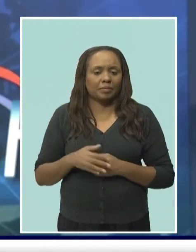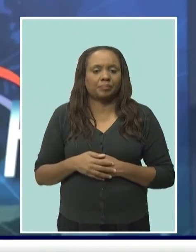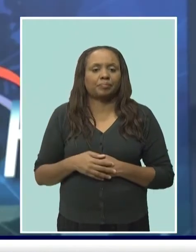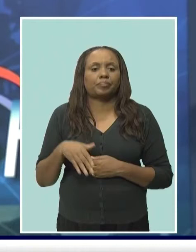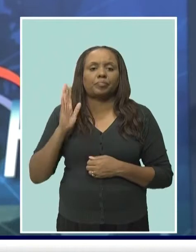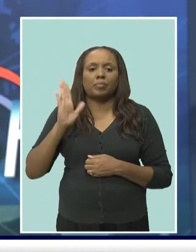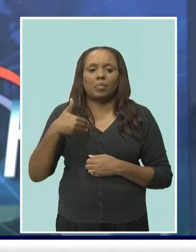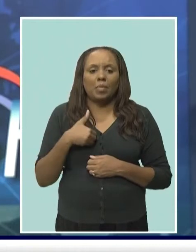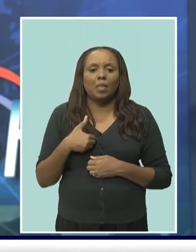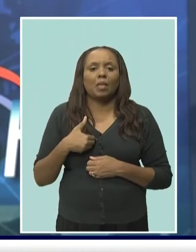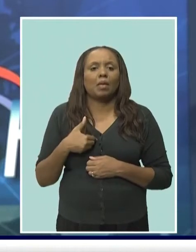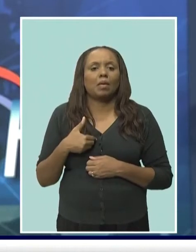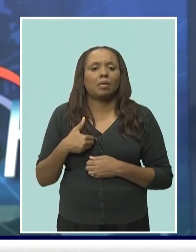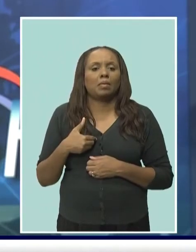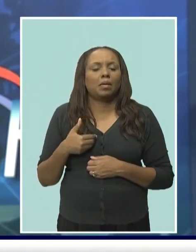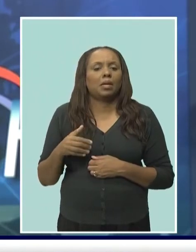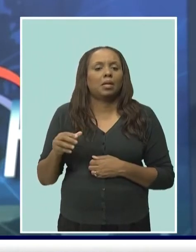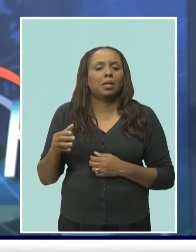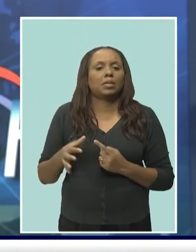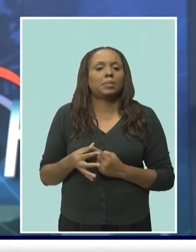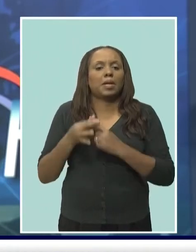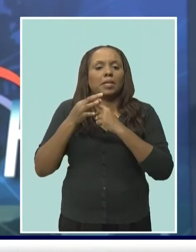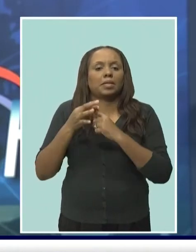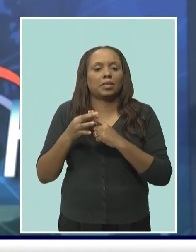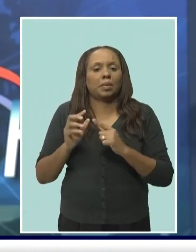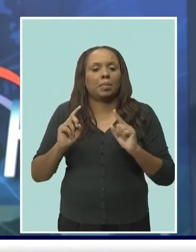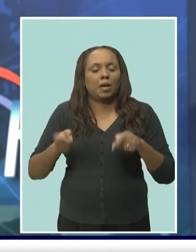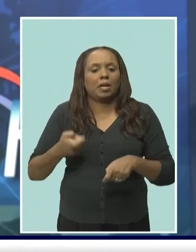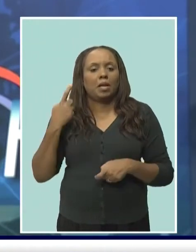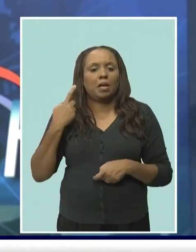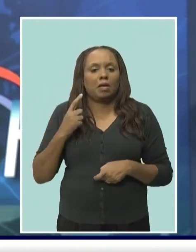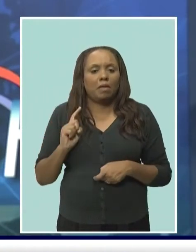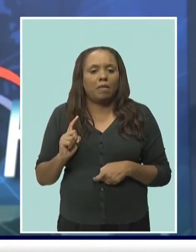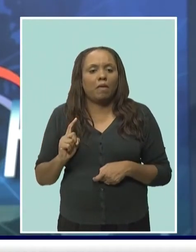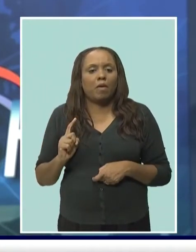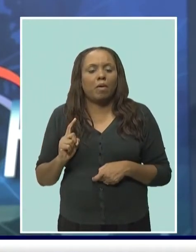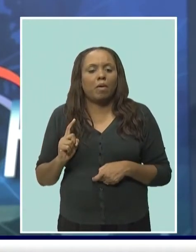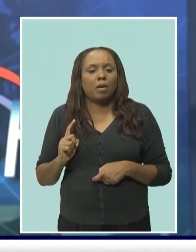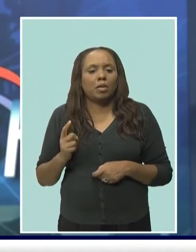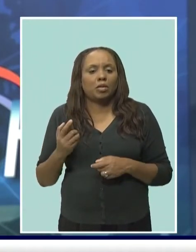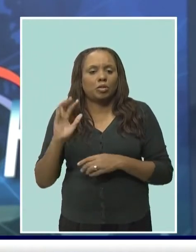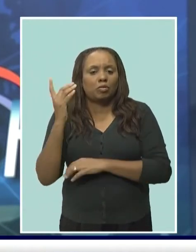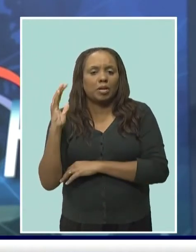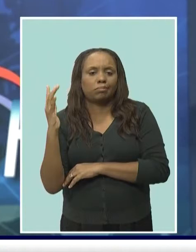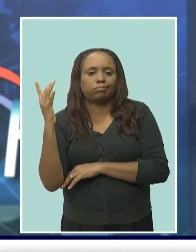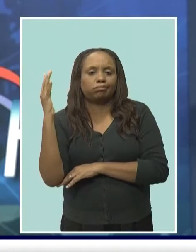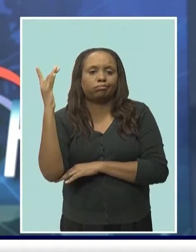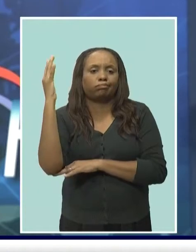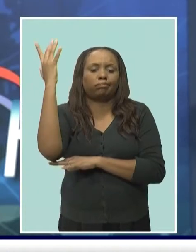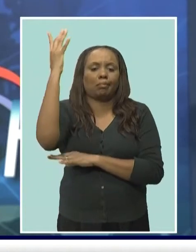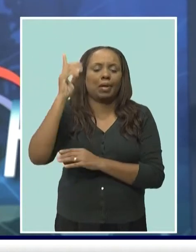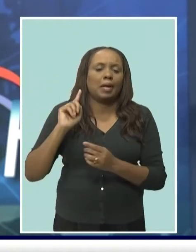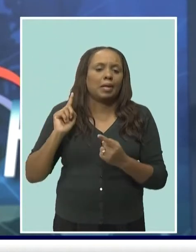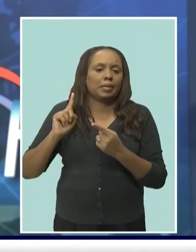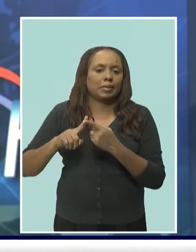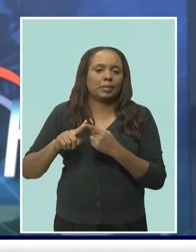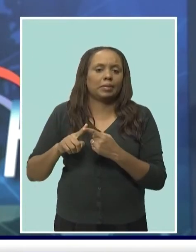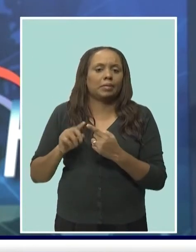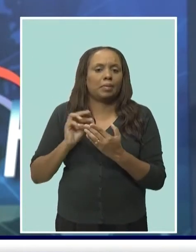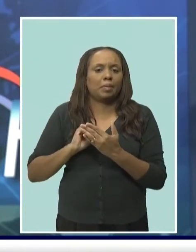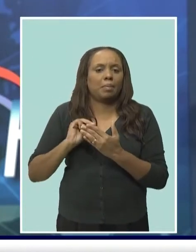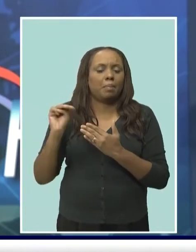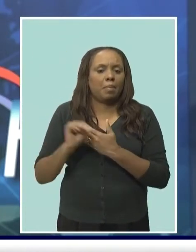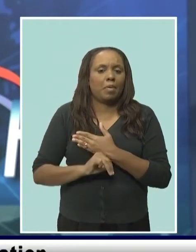to the participant with the longest and best surviving trees by March 2023. Coordinator of the National Tree